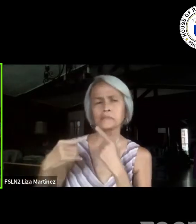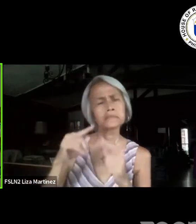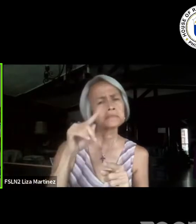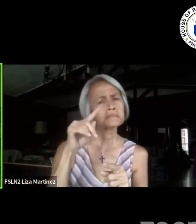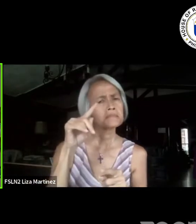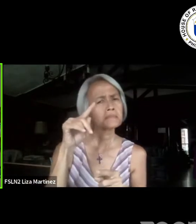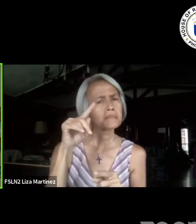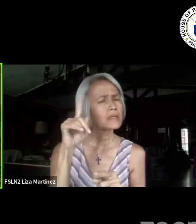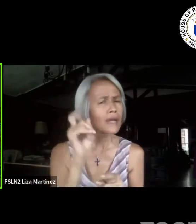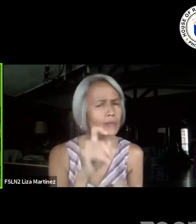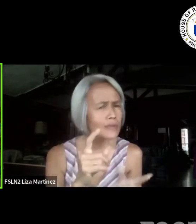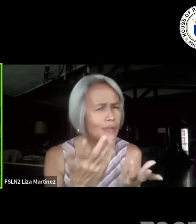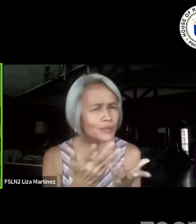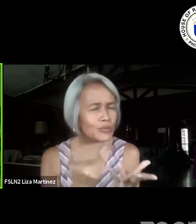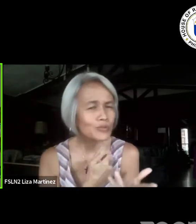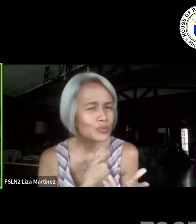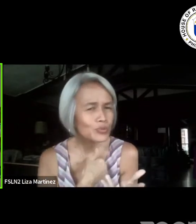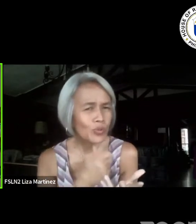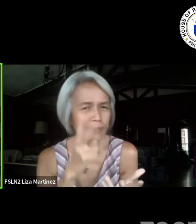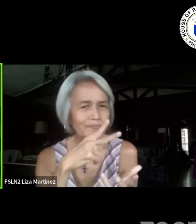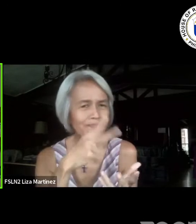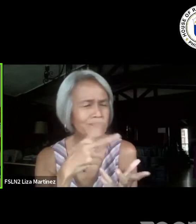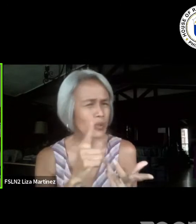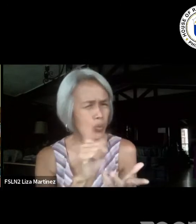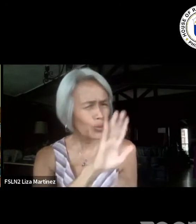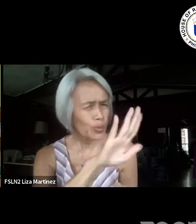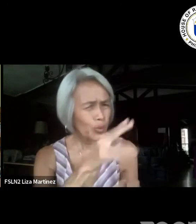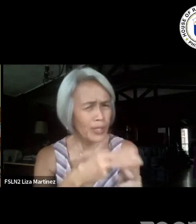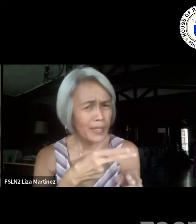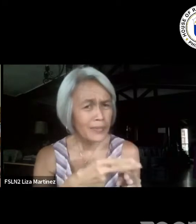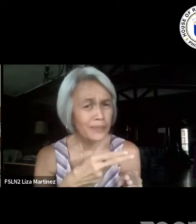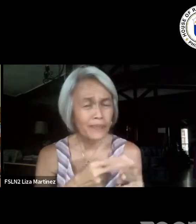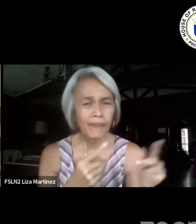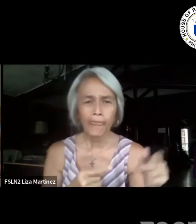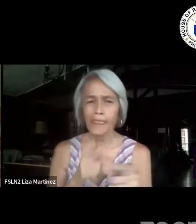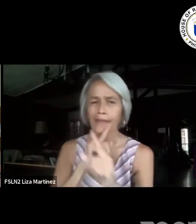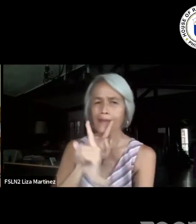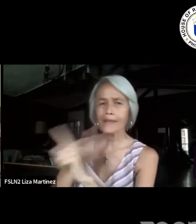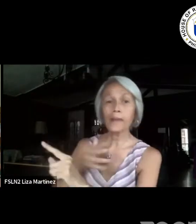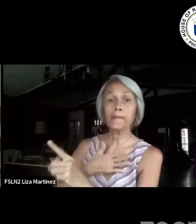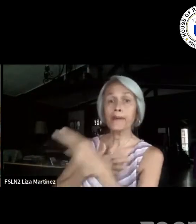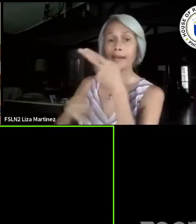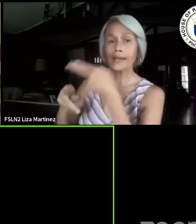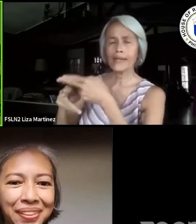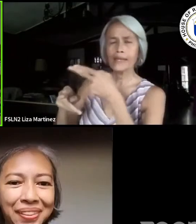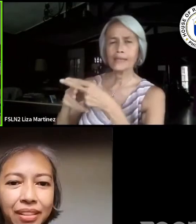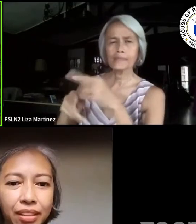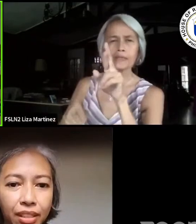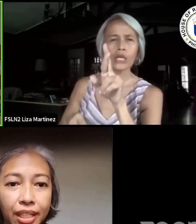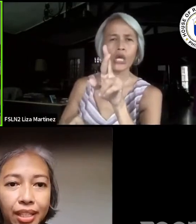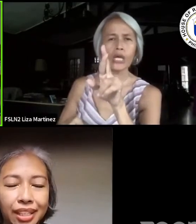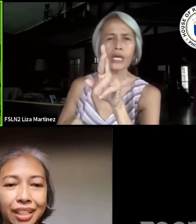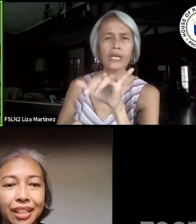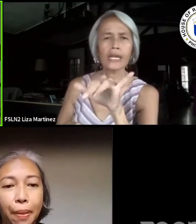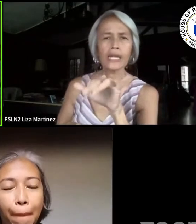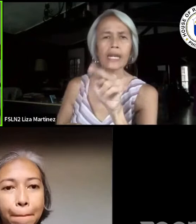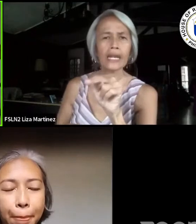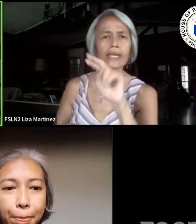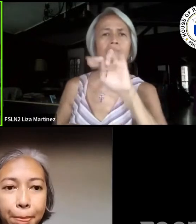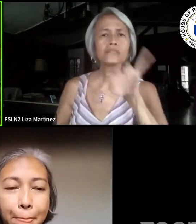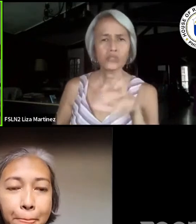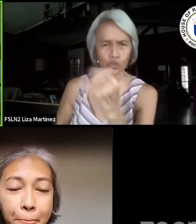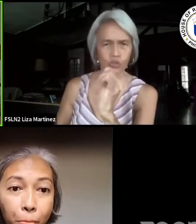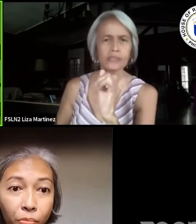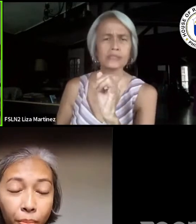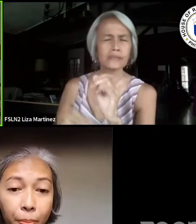Could you please state your name again? Sorry, we did not get it. I'm Range Gonzalez, sir. Range Gonzalez. Ma'am Range,